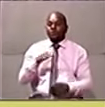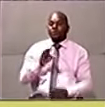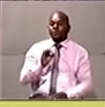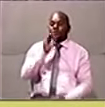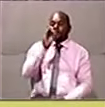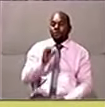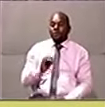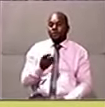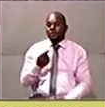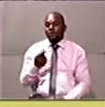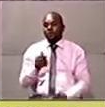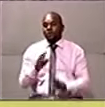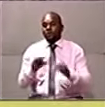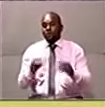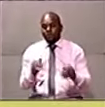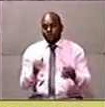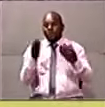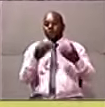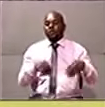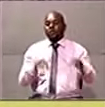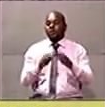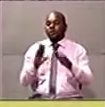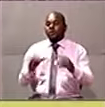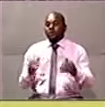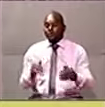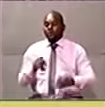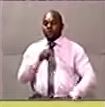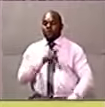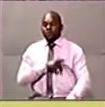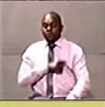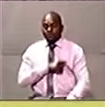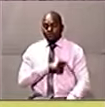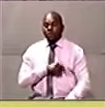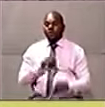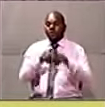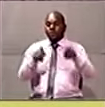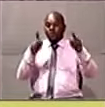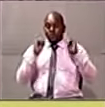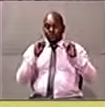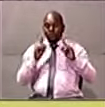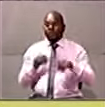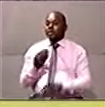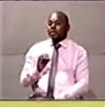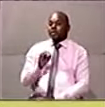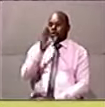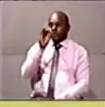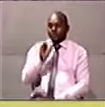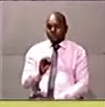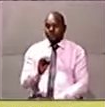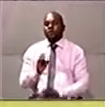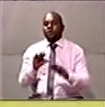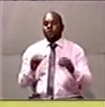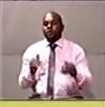money. And then the argument we have with them is that the profits, Makerere University will receive 30% of the profits. So